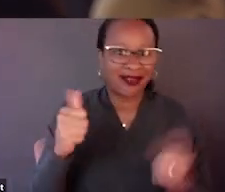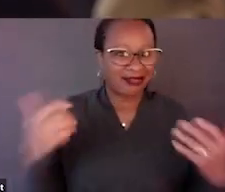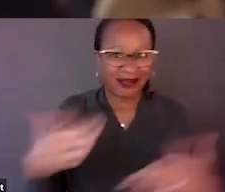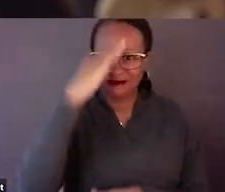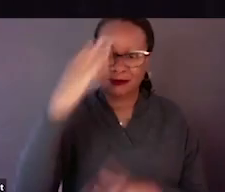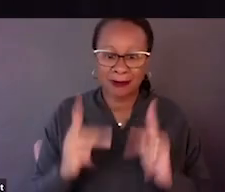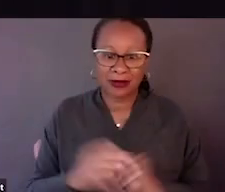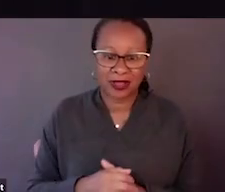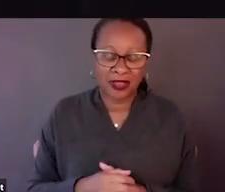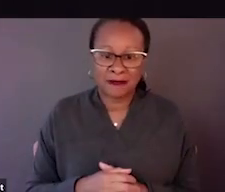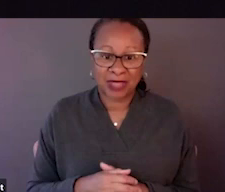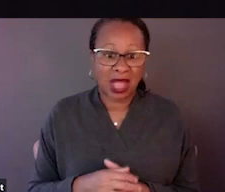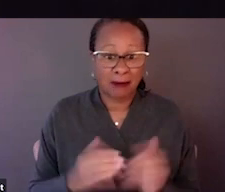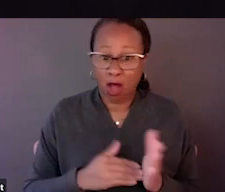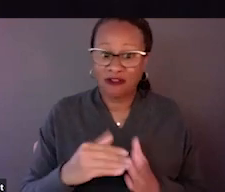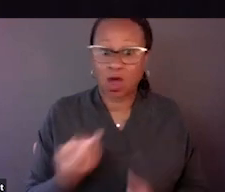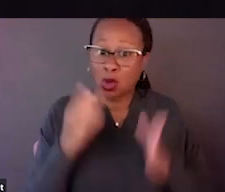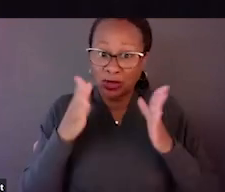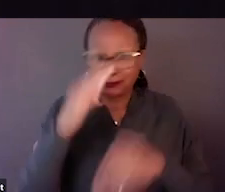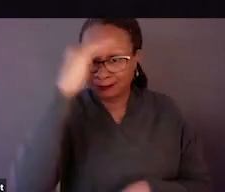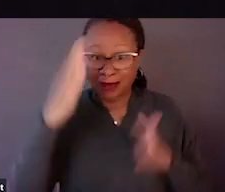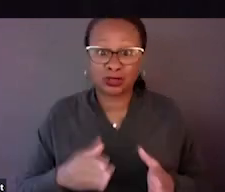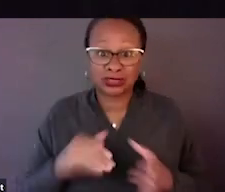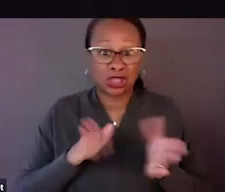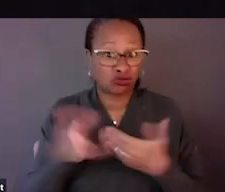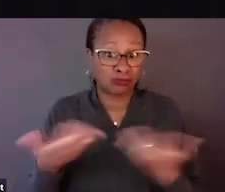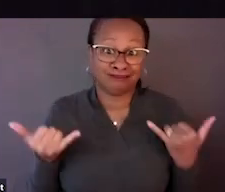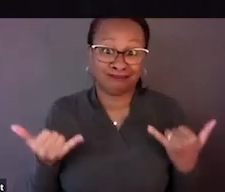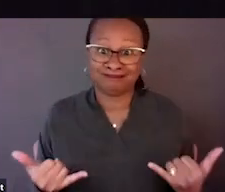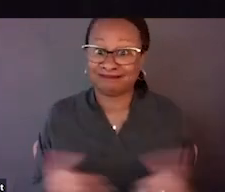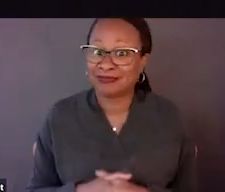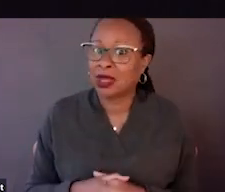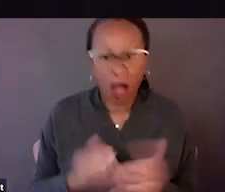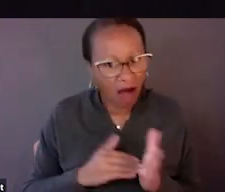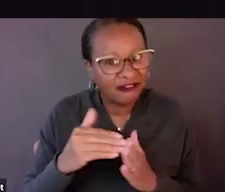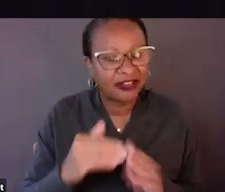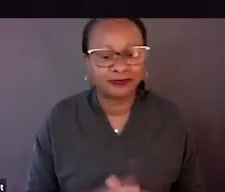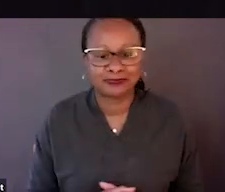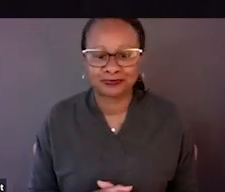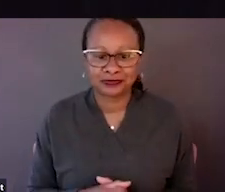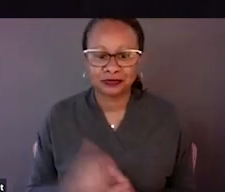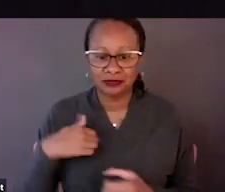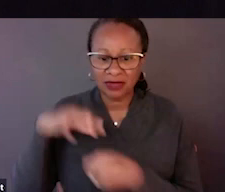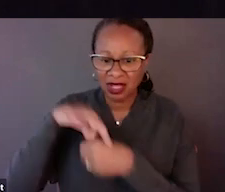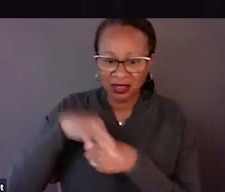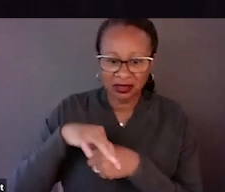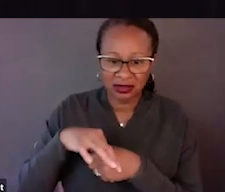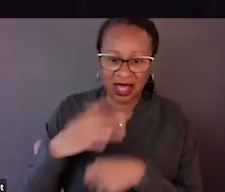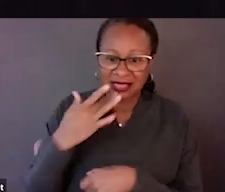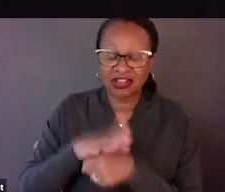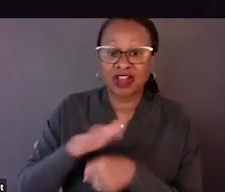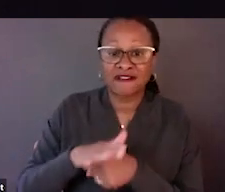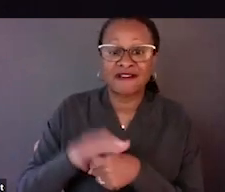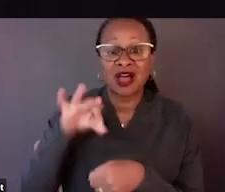know, I'm often the only Black person in the room, you know. I had to go, you know, I was elected, lucky enough to be elected the